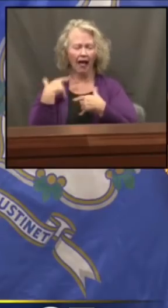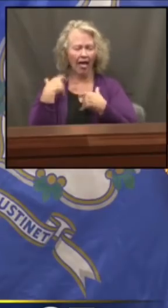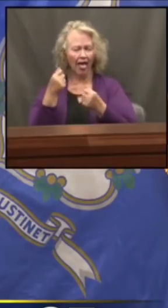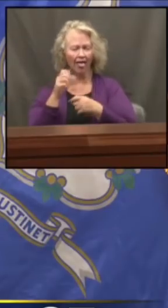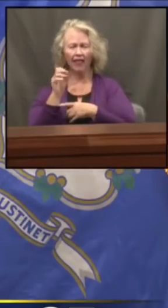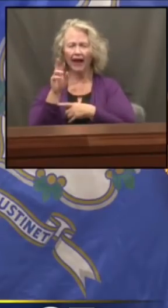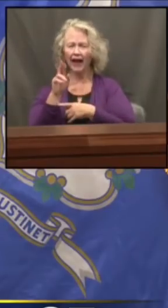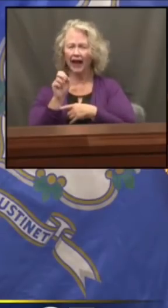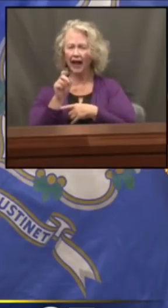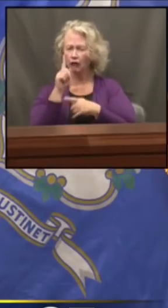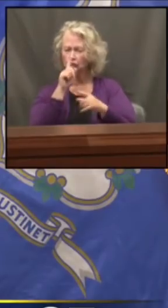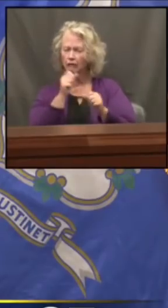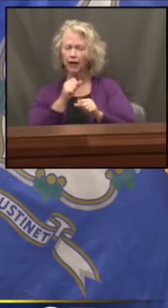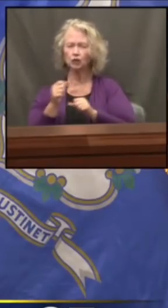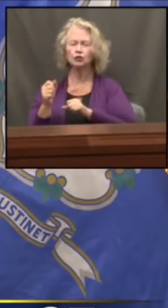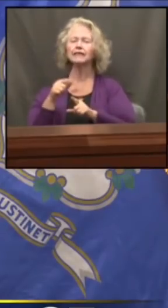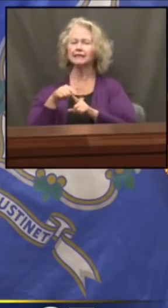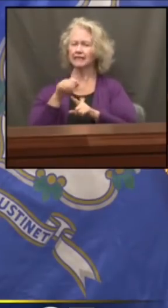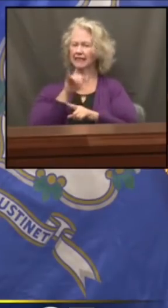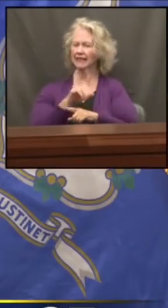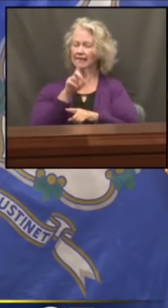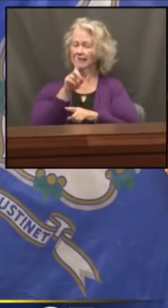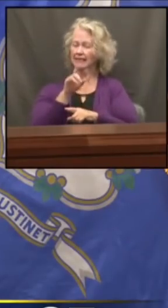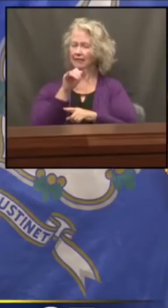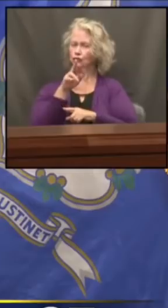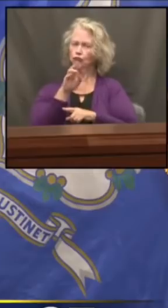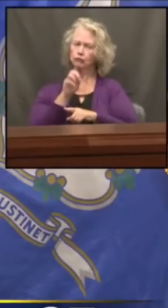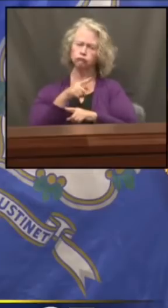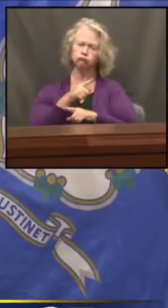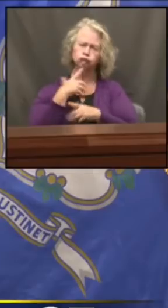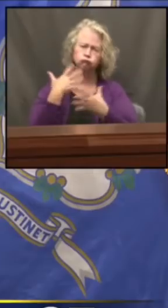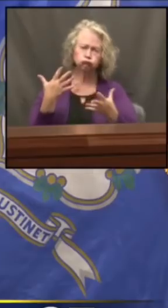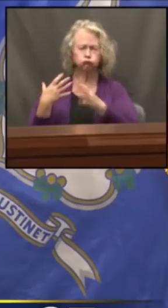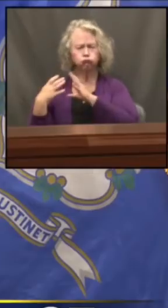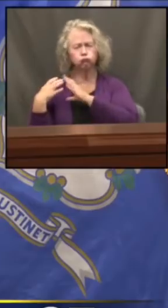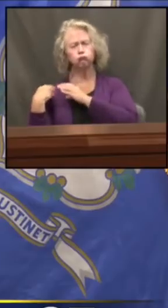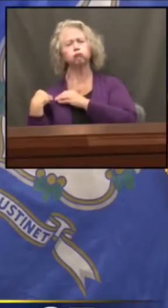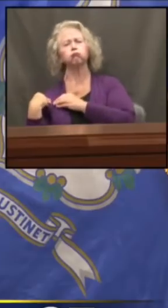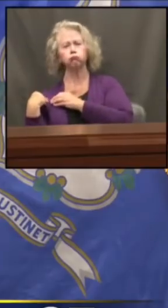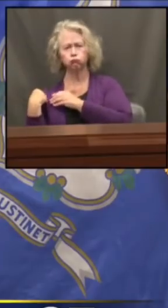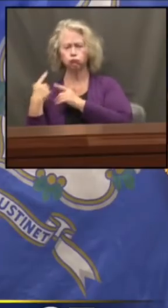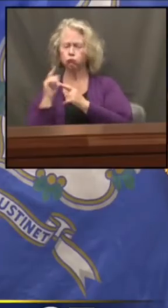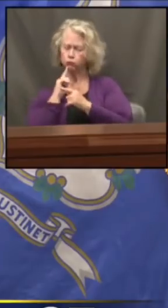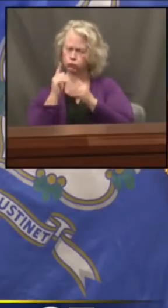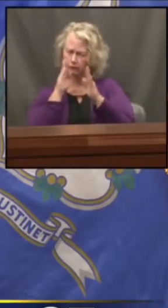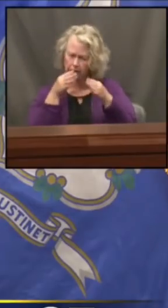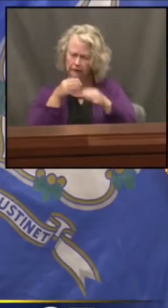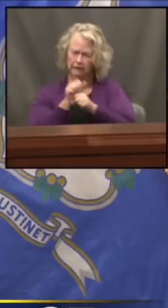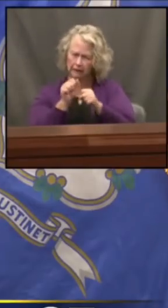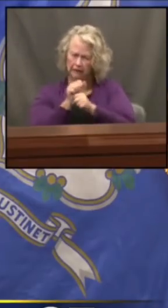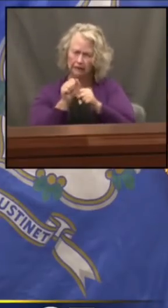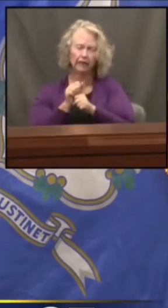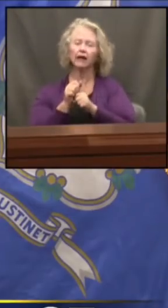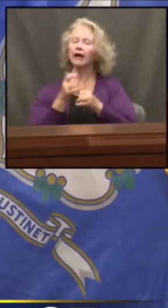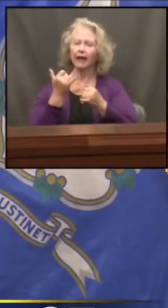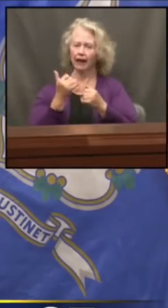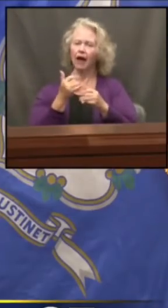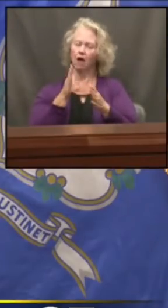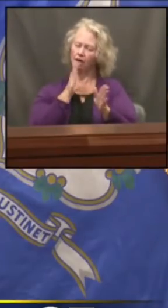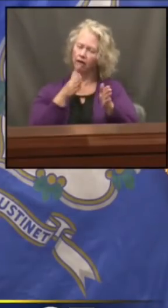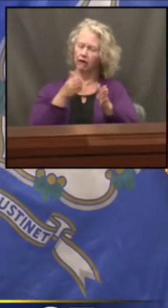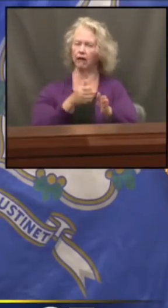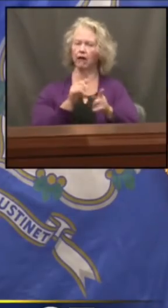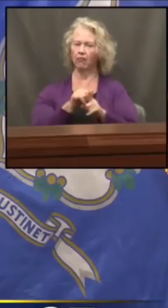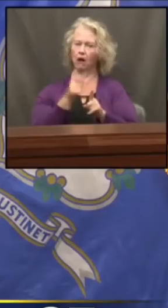So Deirdre has been doing yeoman's duty, and now she'll be able to focus on that major role. And